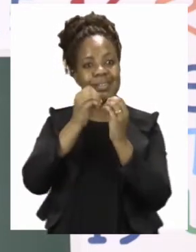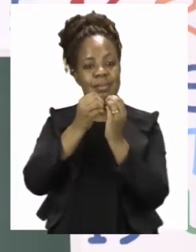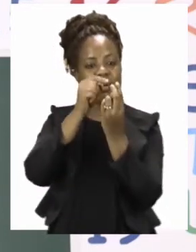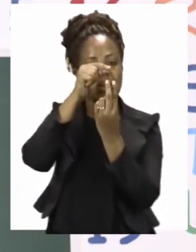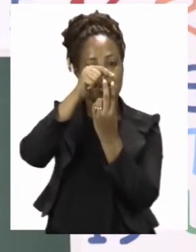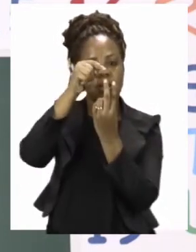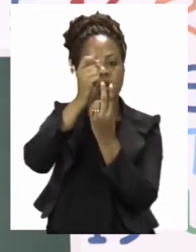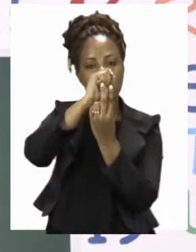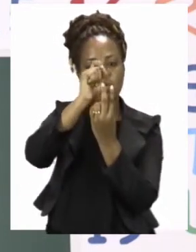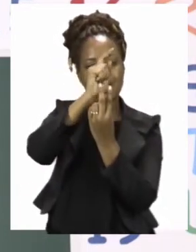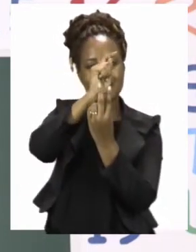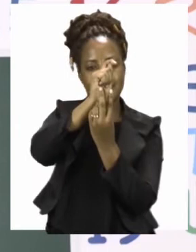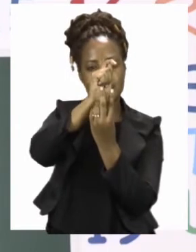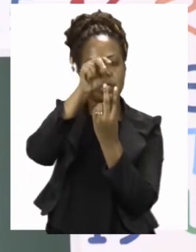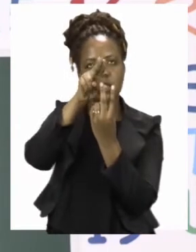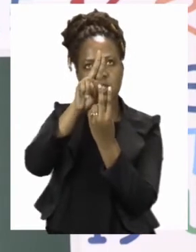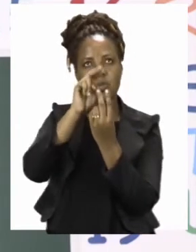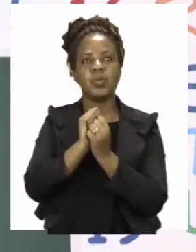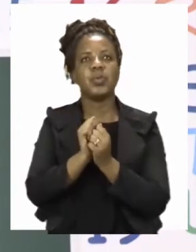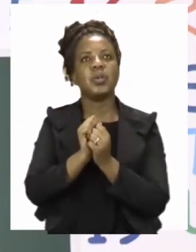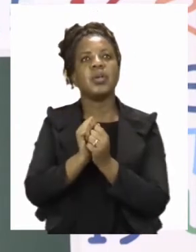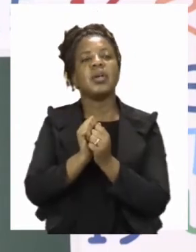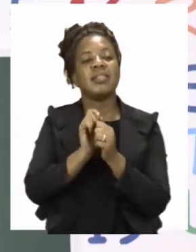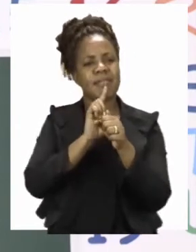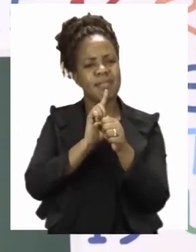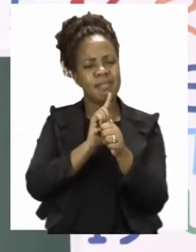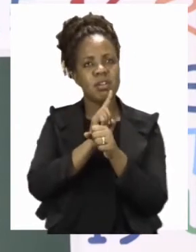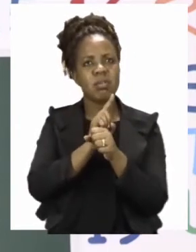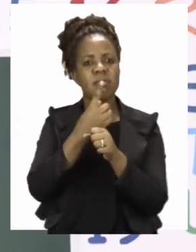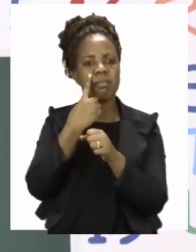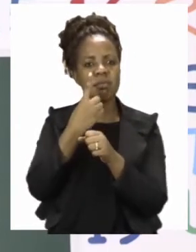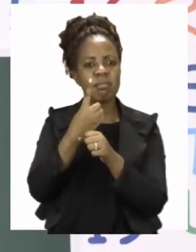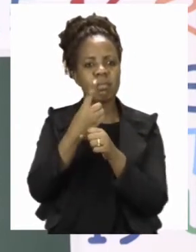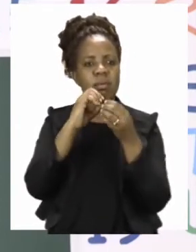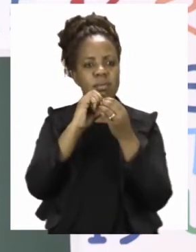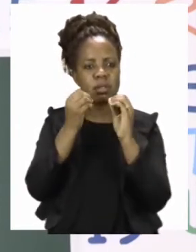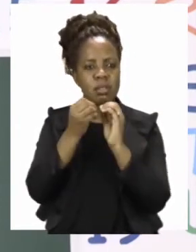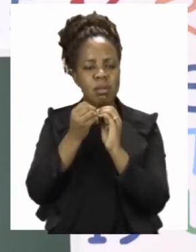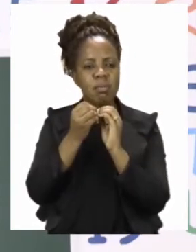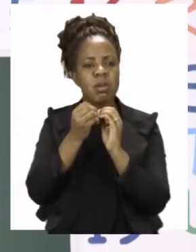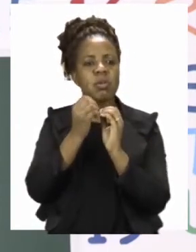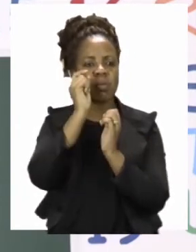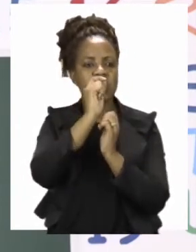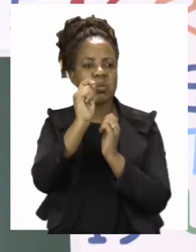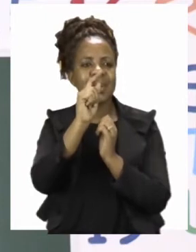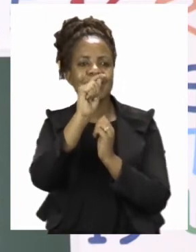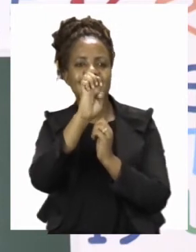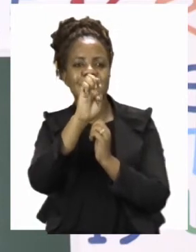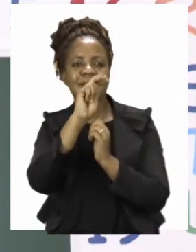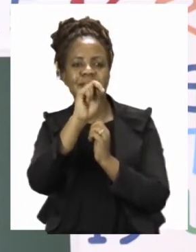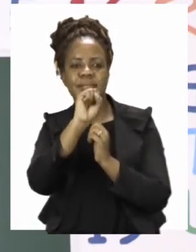For today's lesson, we will be talking about subtraction, problem solving, and